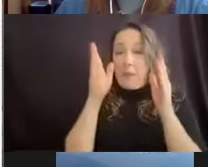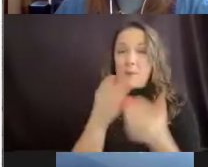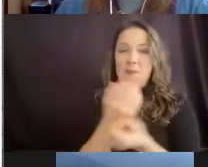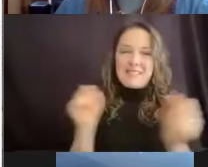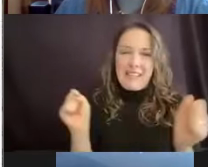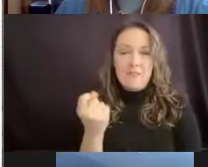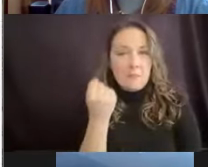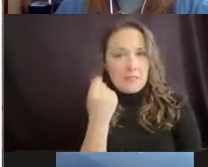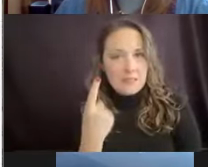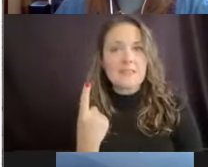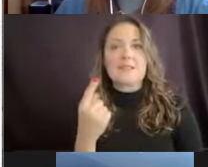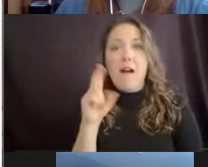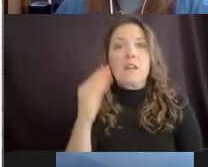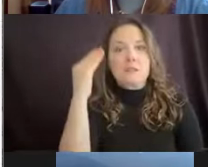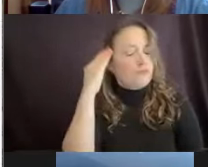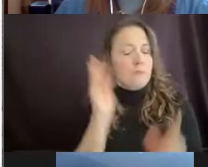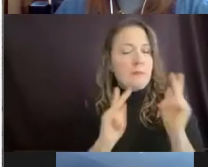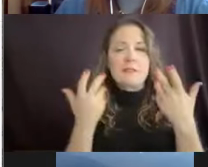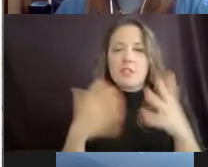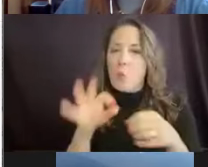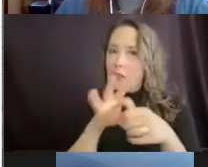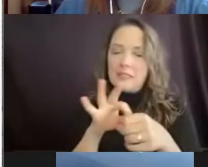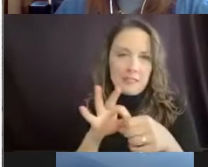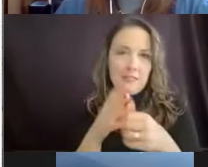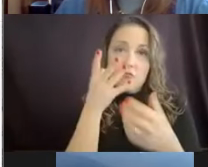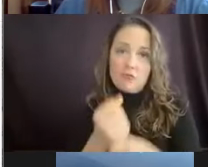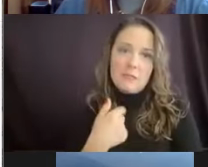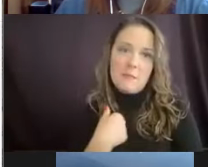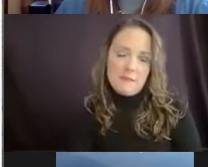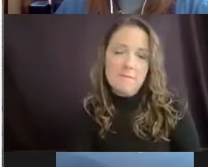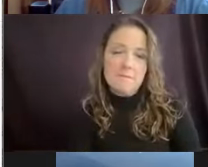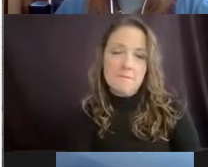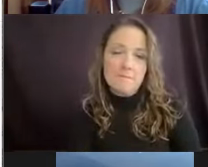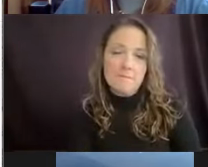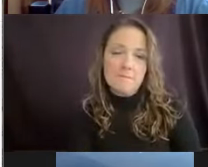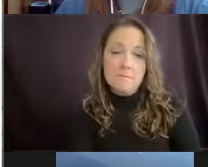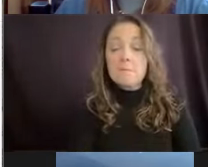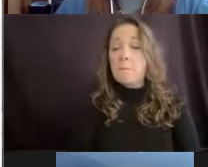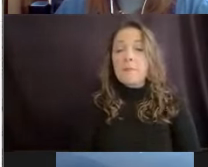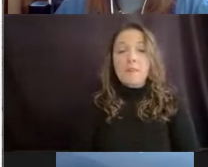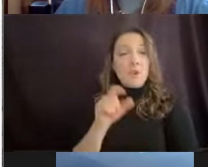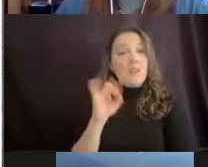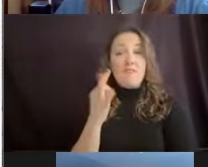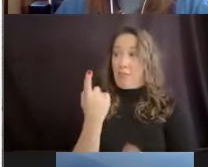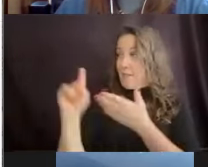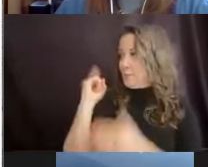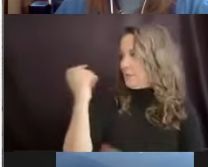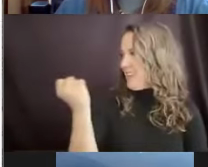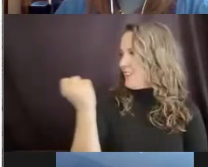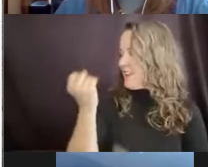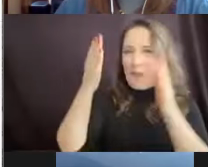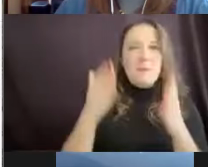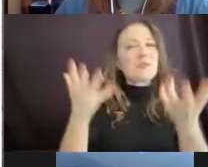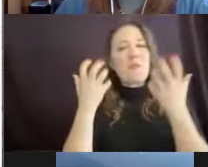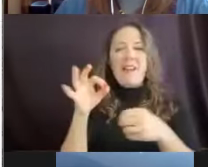unconscious people don't want tea. Trust me on this. If someone said yes to tea around your house last Saturday, that doesn't mean they want you to